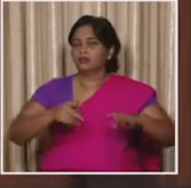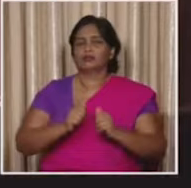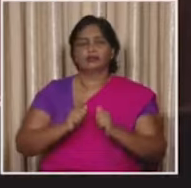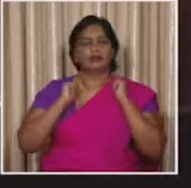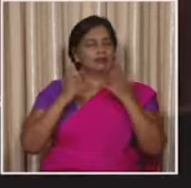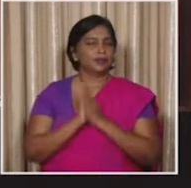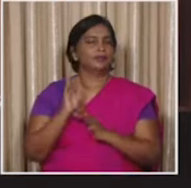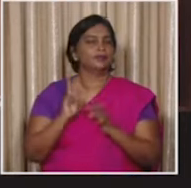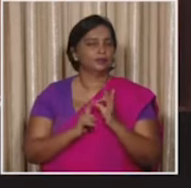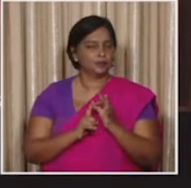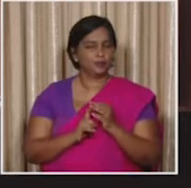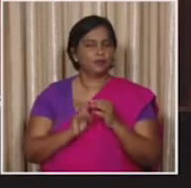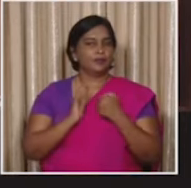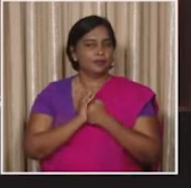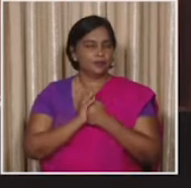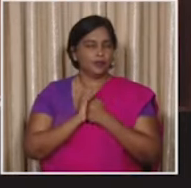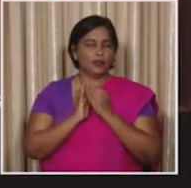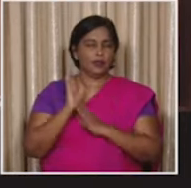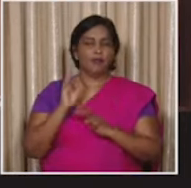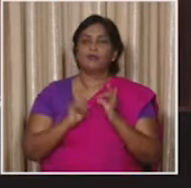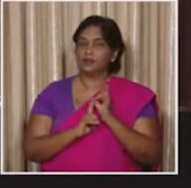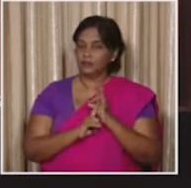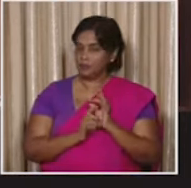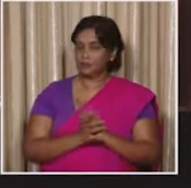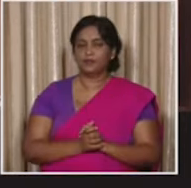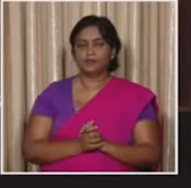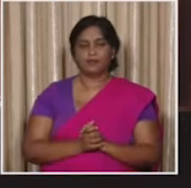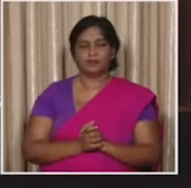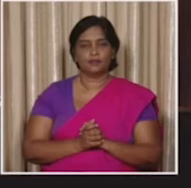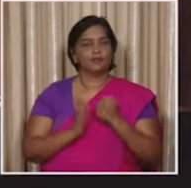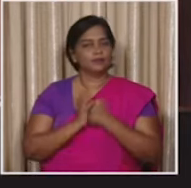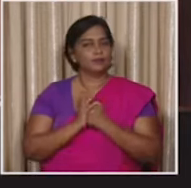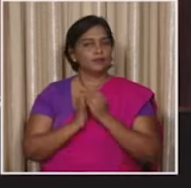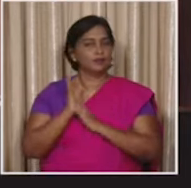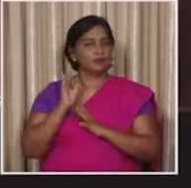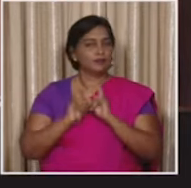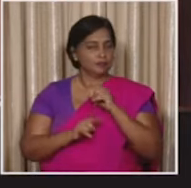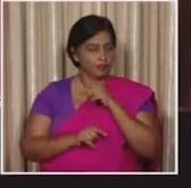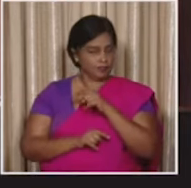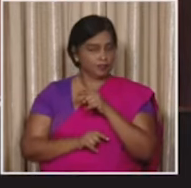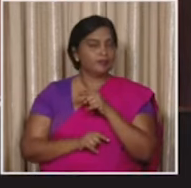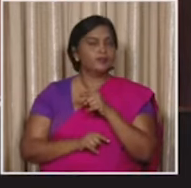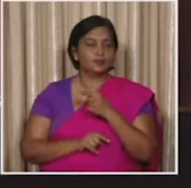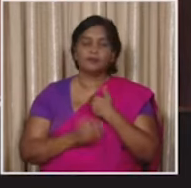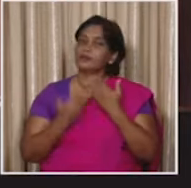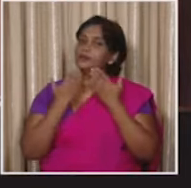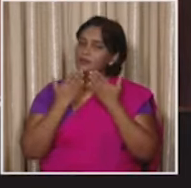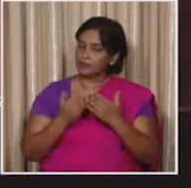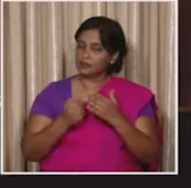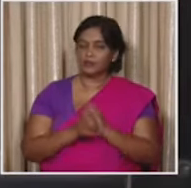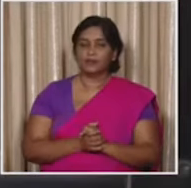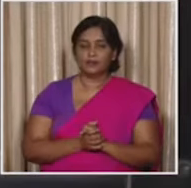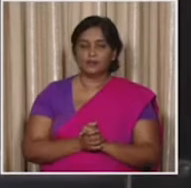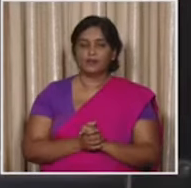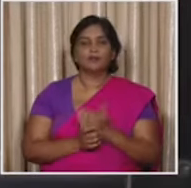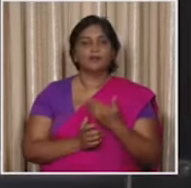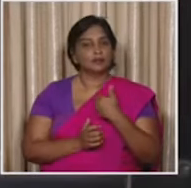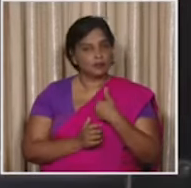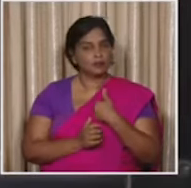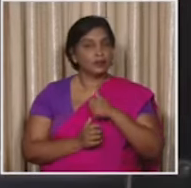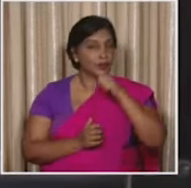you. Honorable Minister, Honorable Member of Parliament, thank you for that. We have come out with a truth and